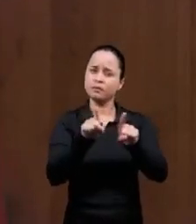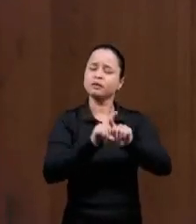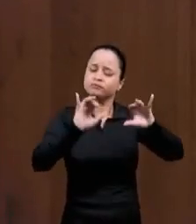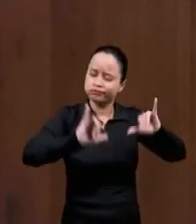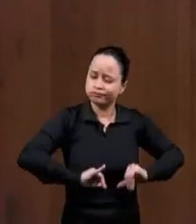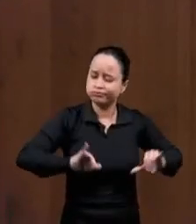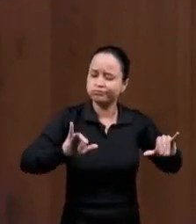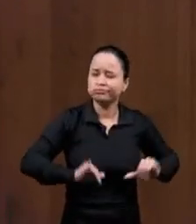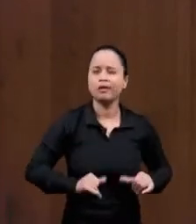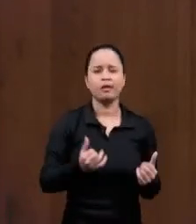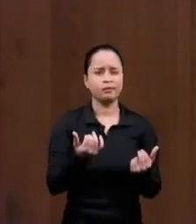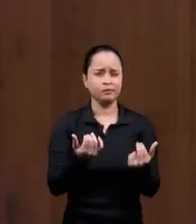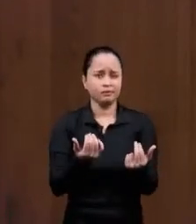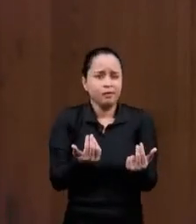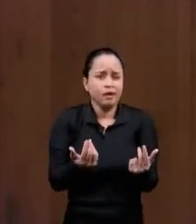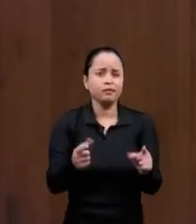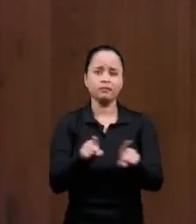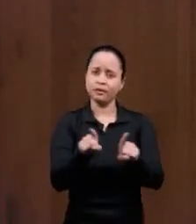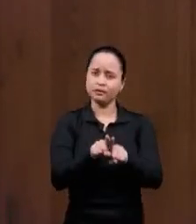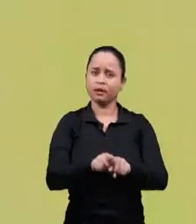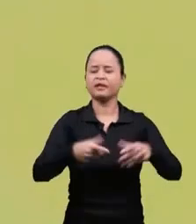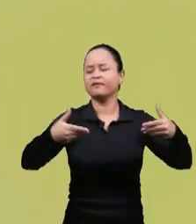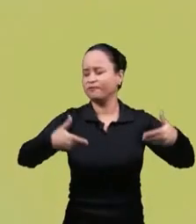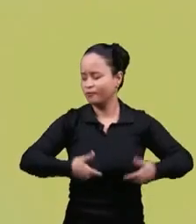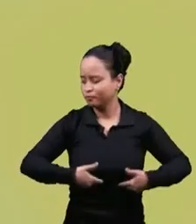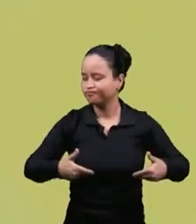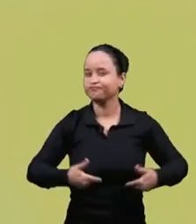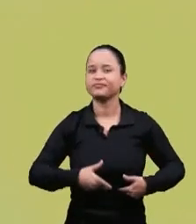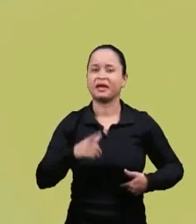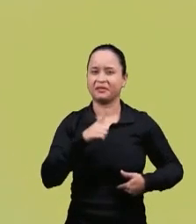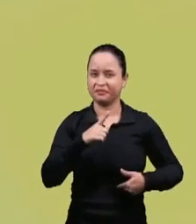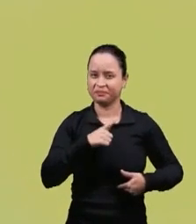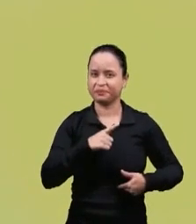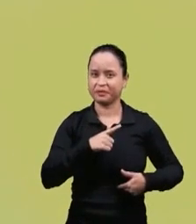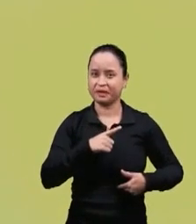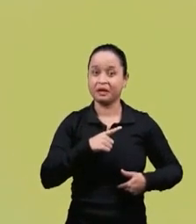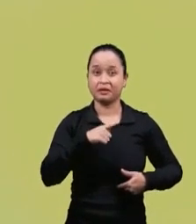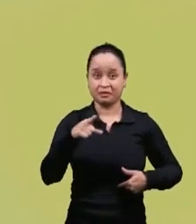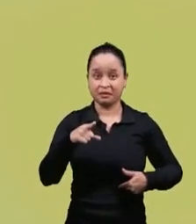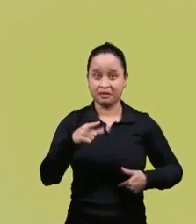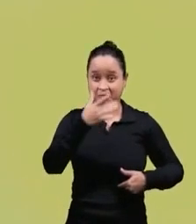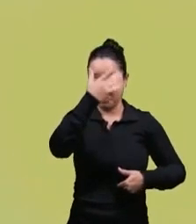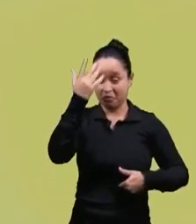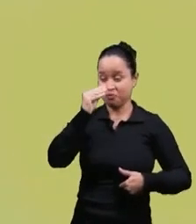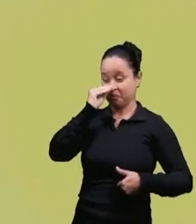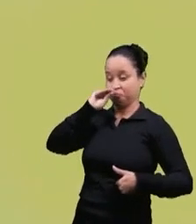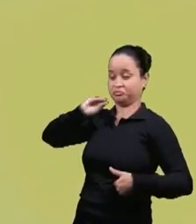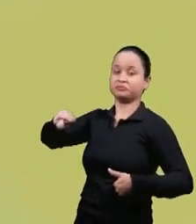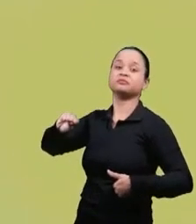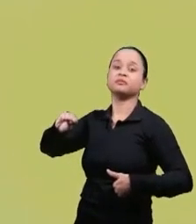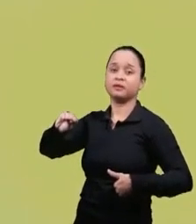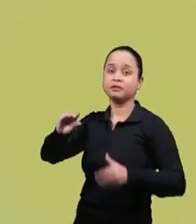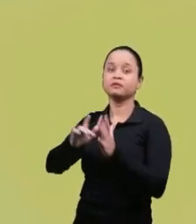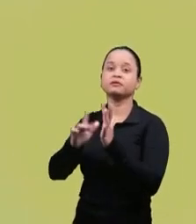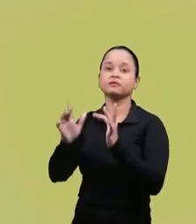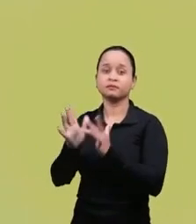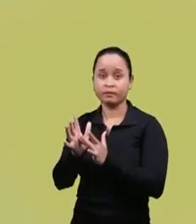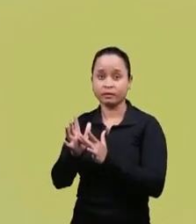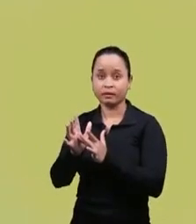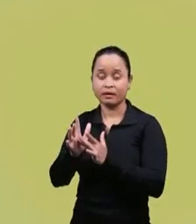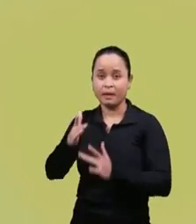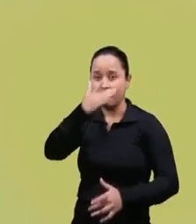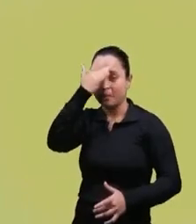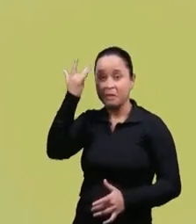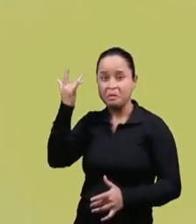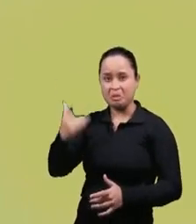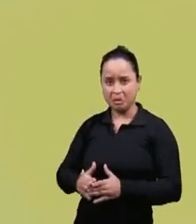suffering that we went through. He was hungry. He was rejected. Did you know he was rejected? People even spit